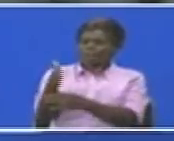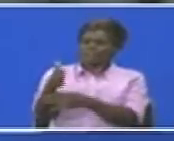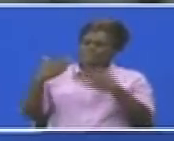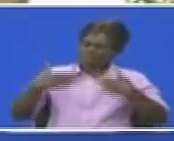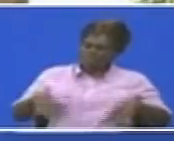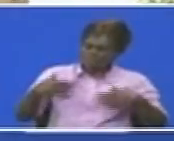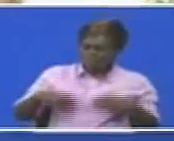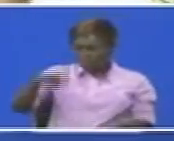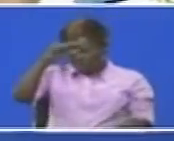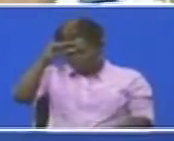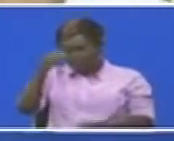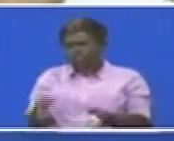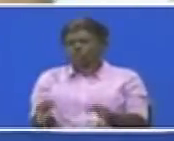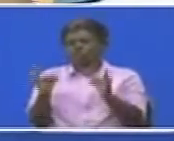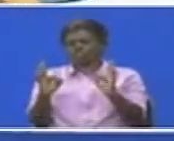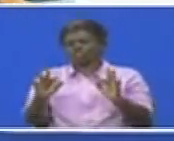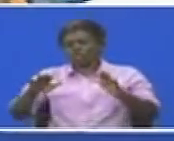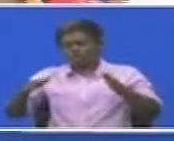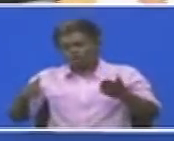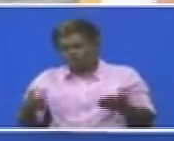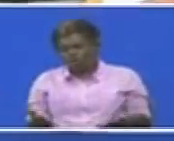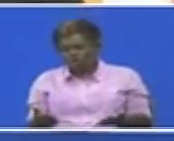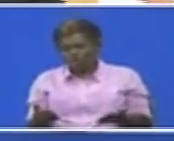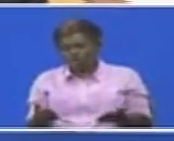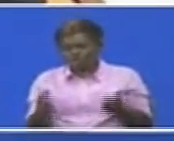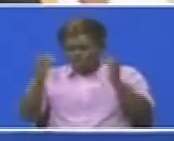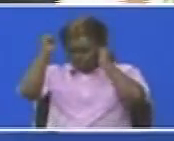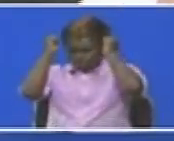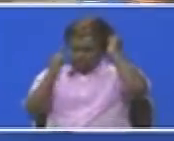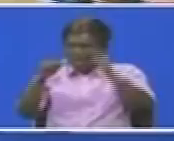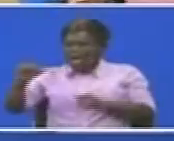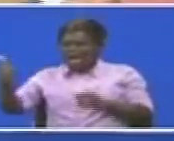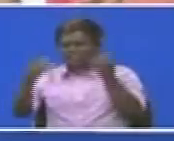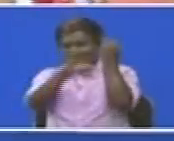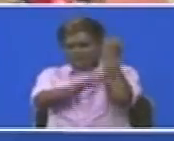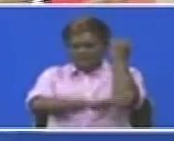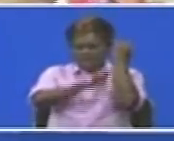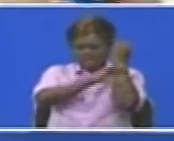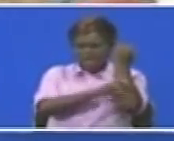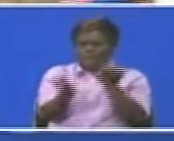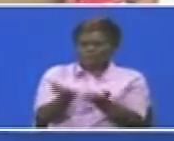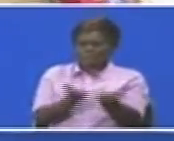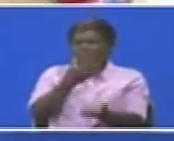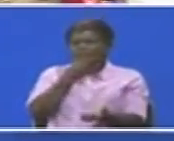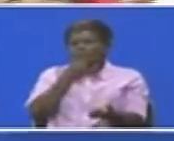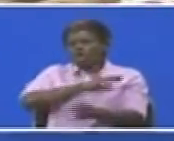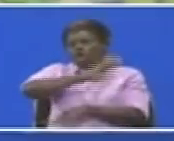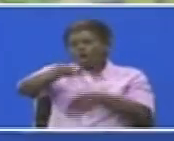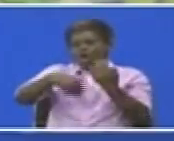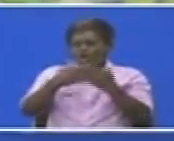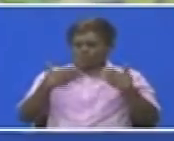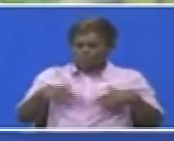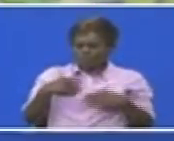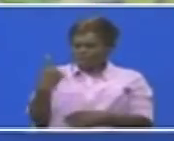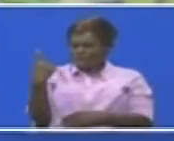government dignitaries, or dignitaries visiting from other countries, businessmen. And all these people, they have